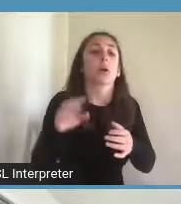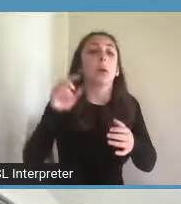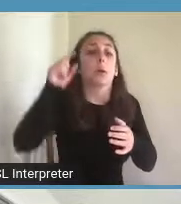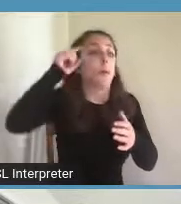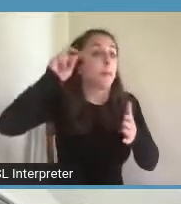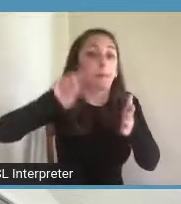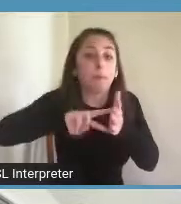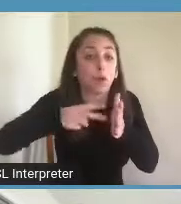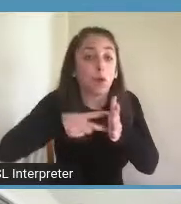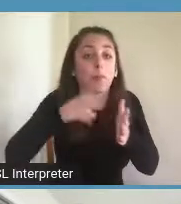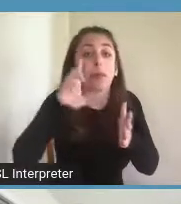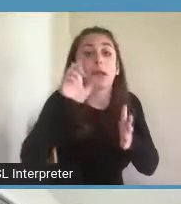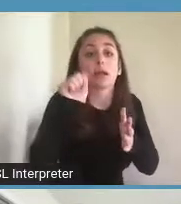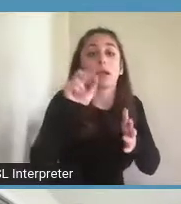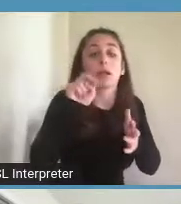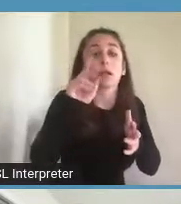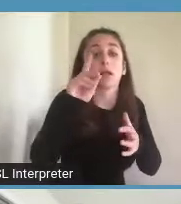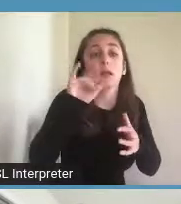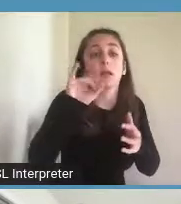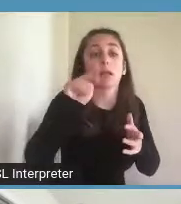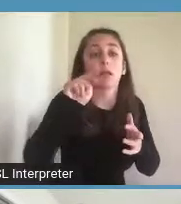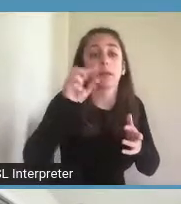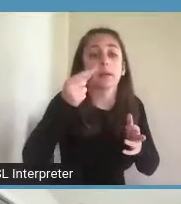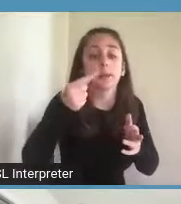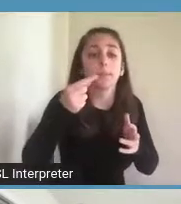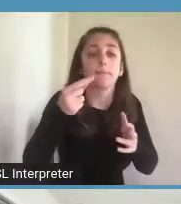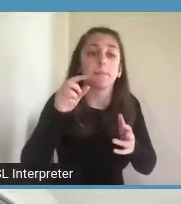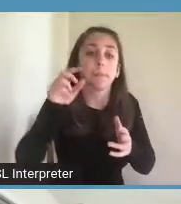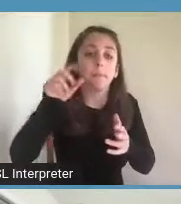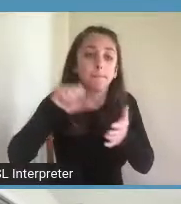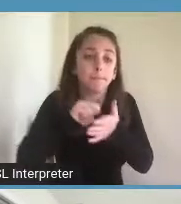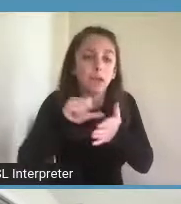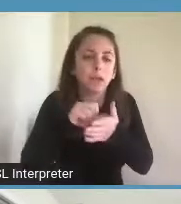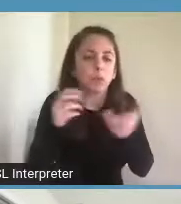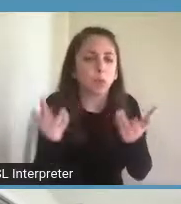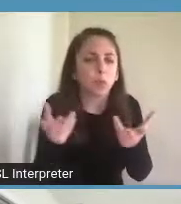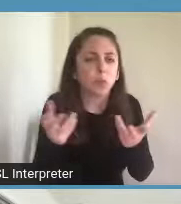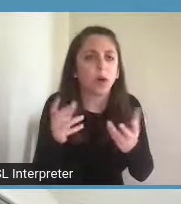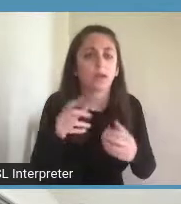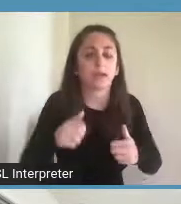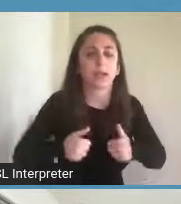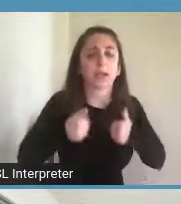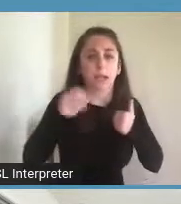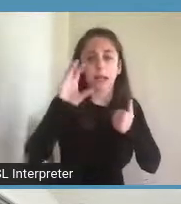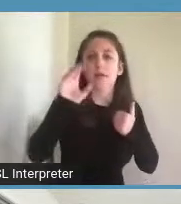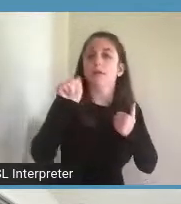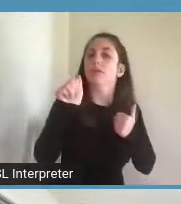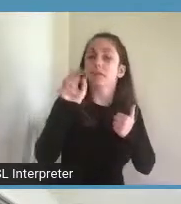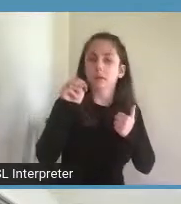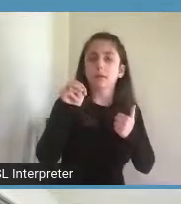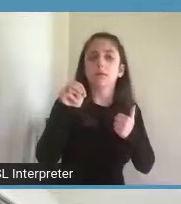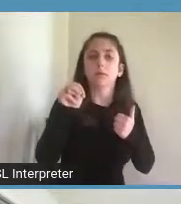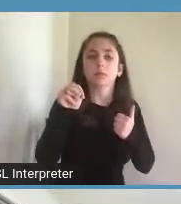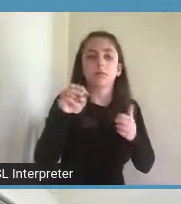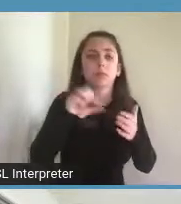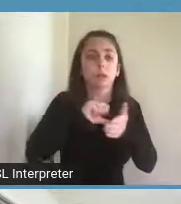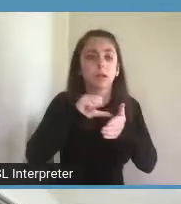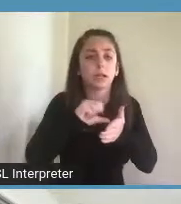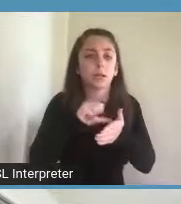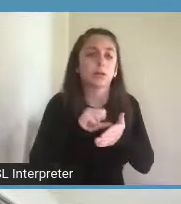and try to focus users on a specific call to action. So on our live cam pages, they are some of our